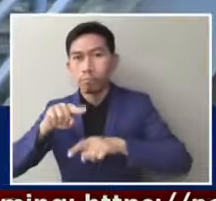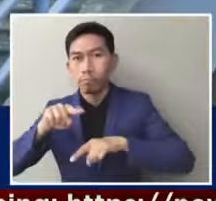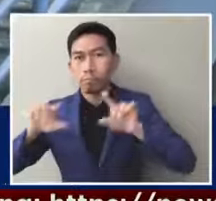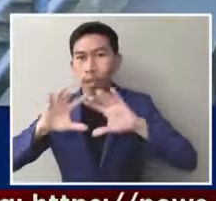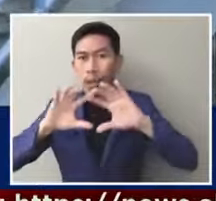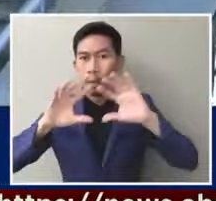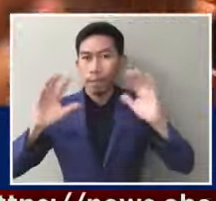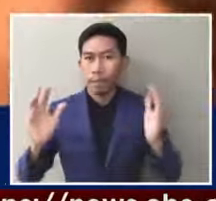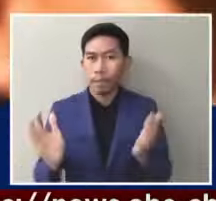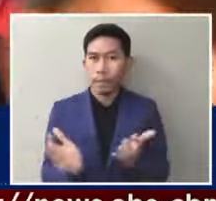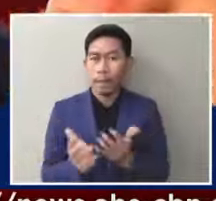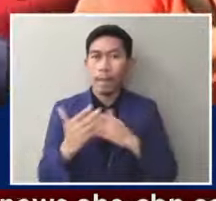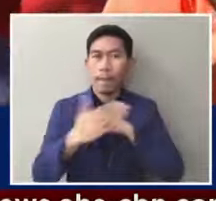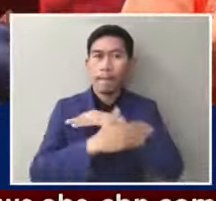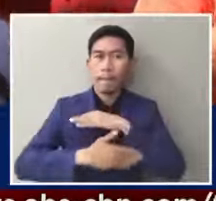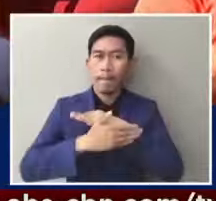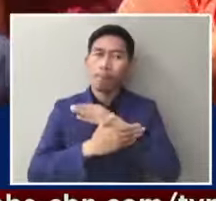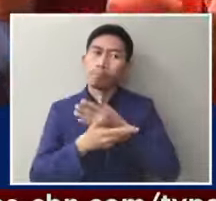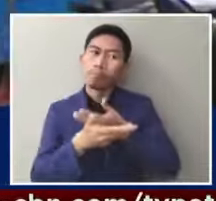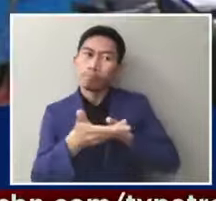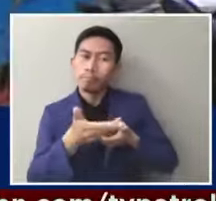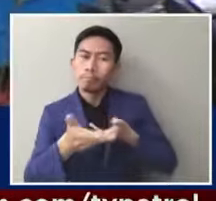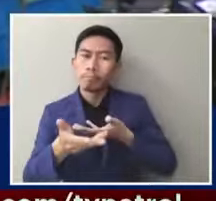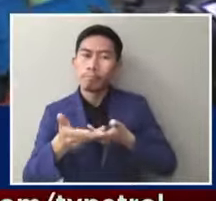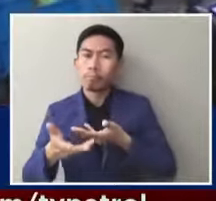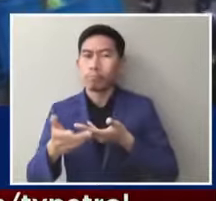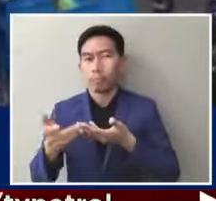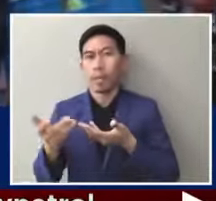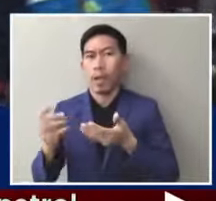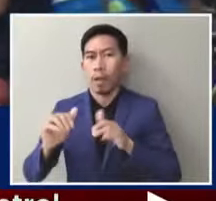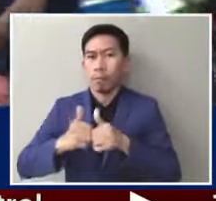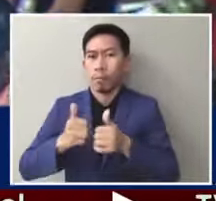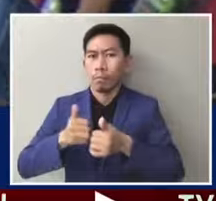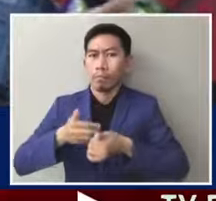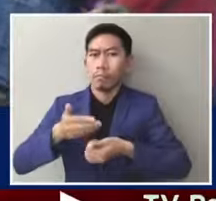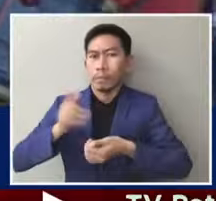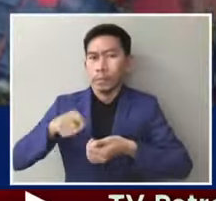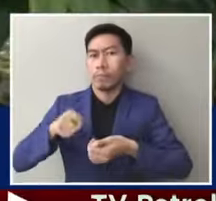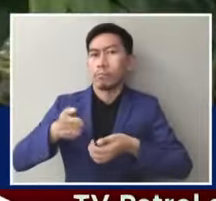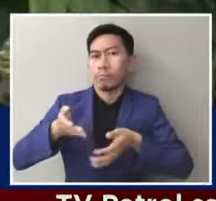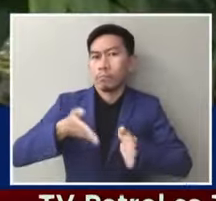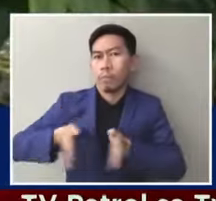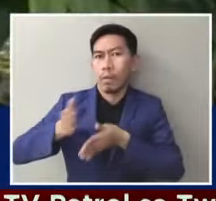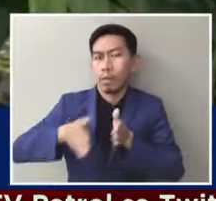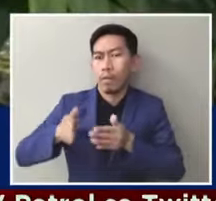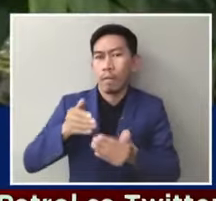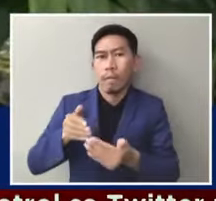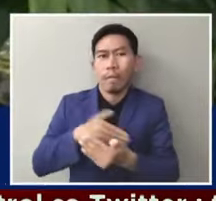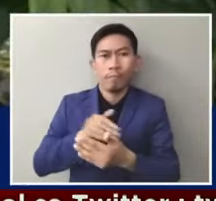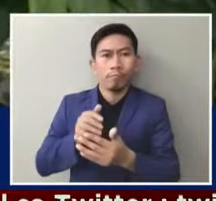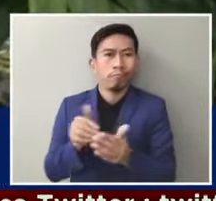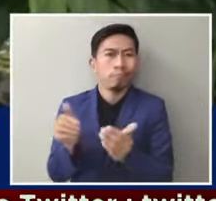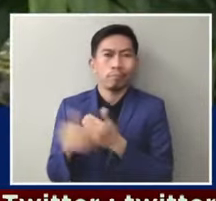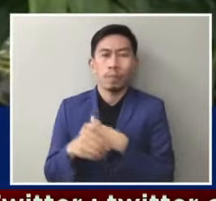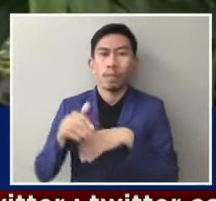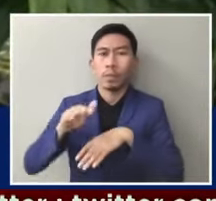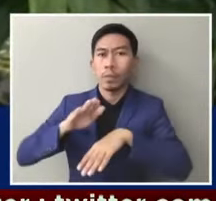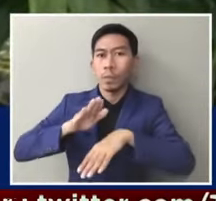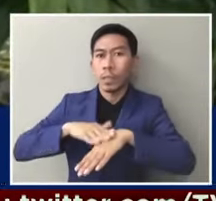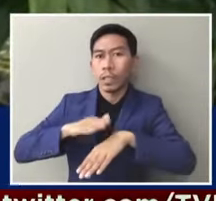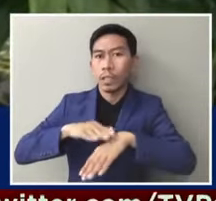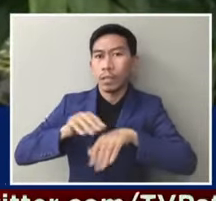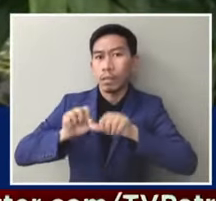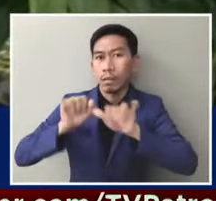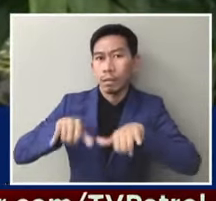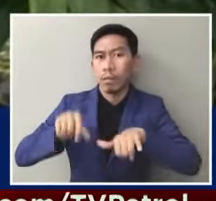at developing and strengthening early warning systems so that the preparedness can start